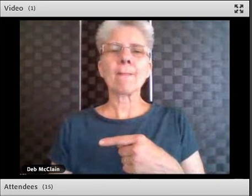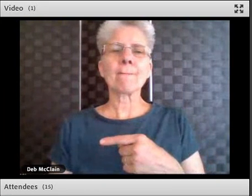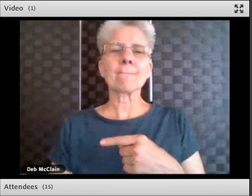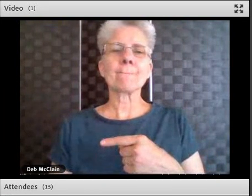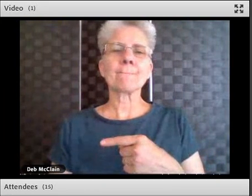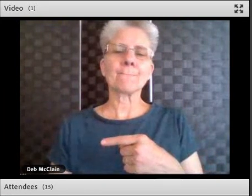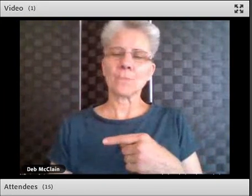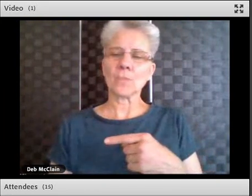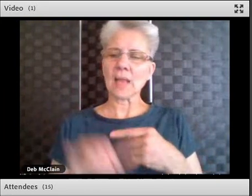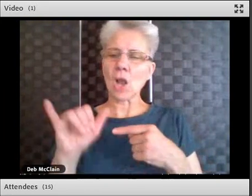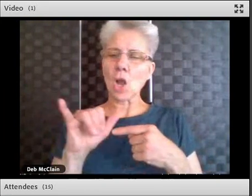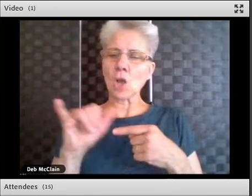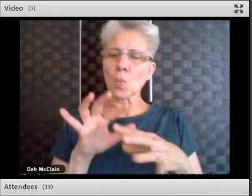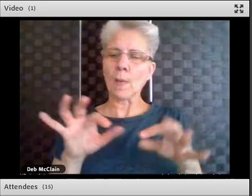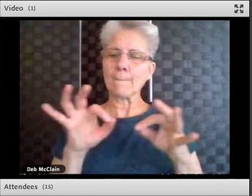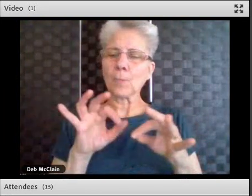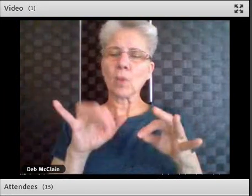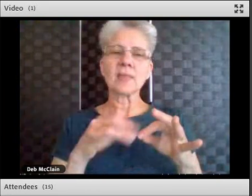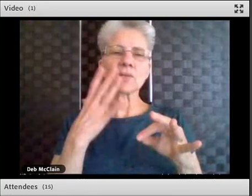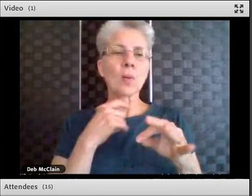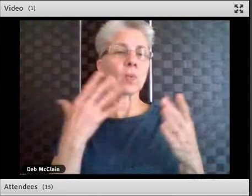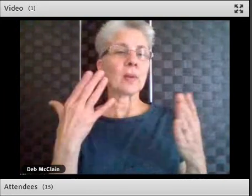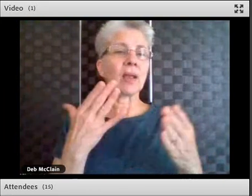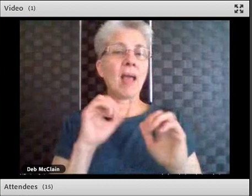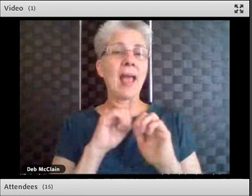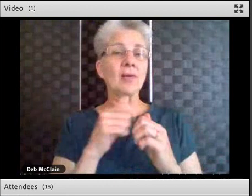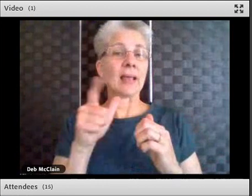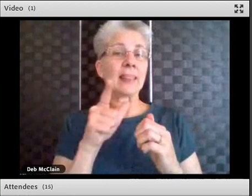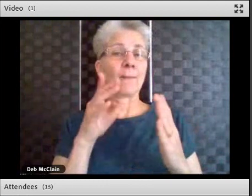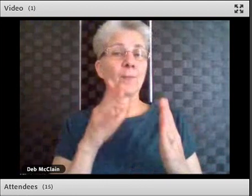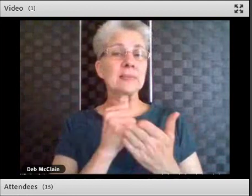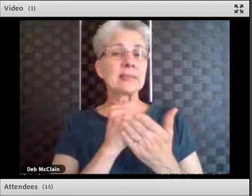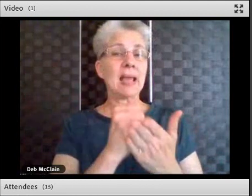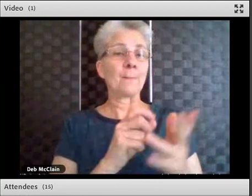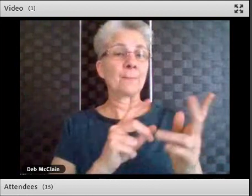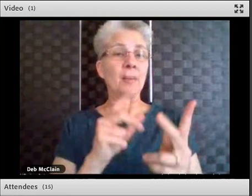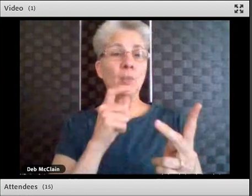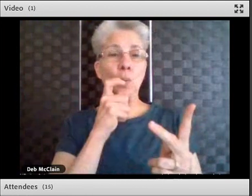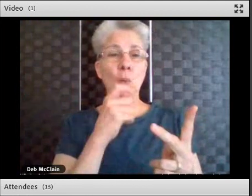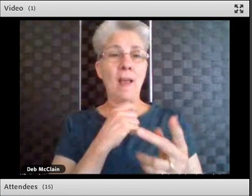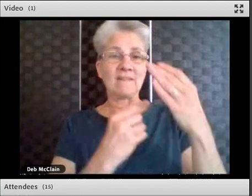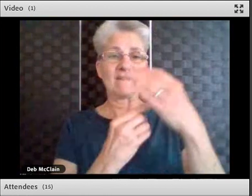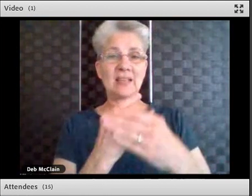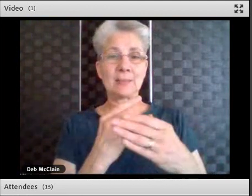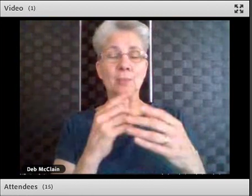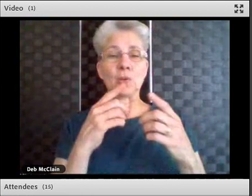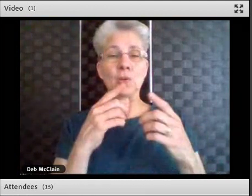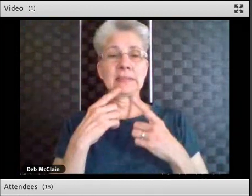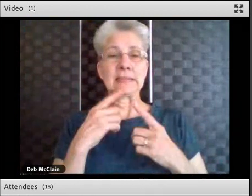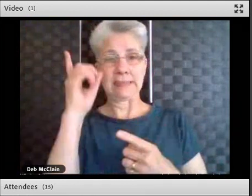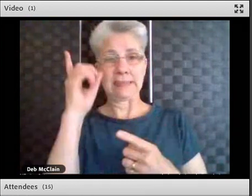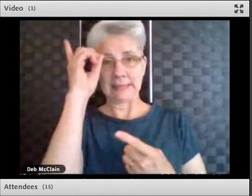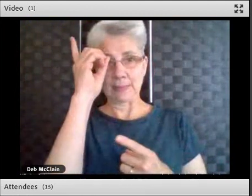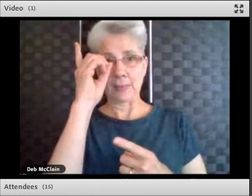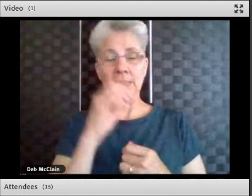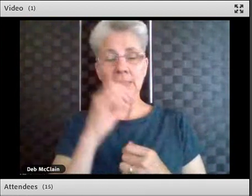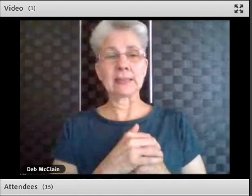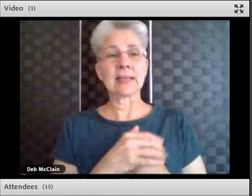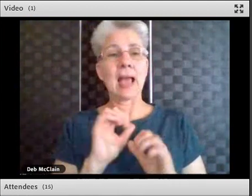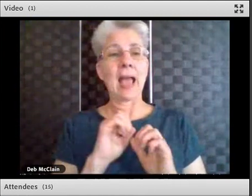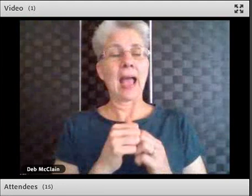Now, this is also important, and this is why we're here. How can librarians assist patrons who have invisible disabilities, physical